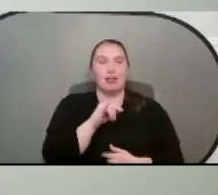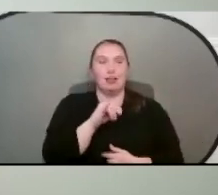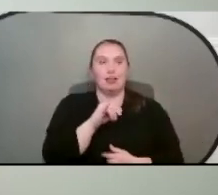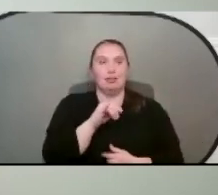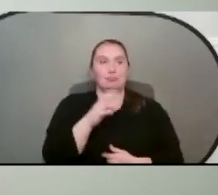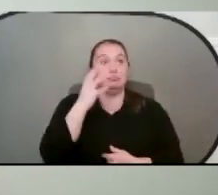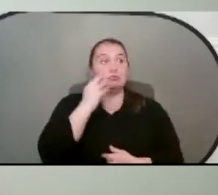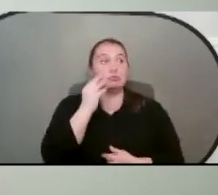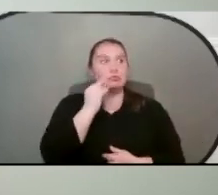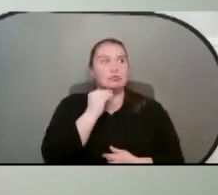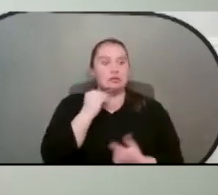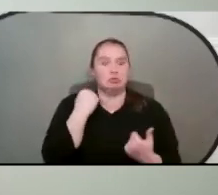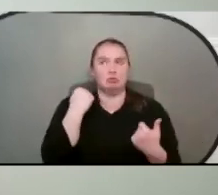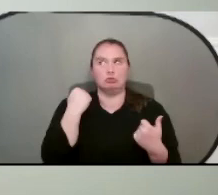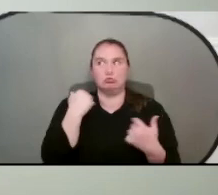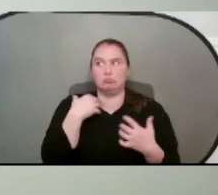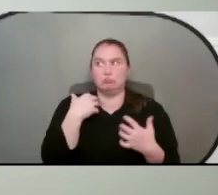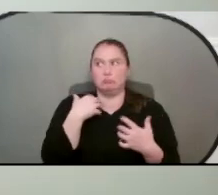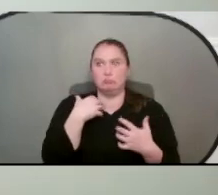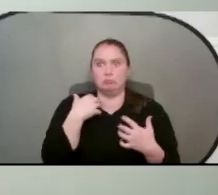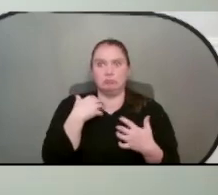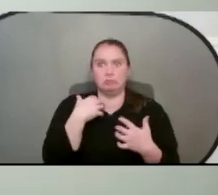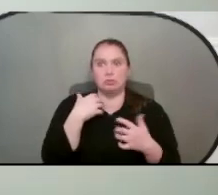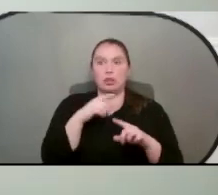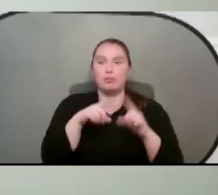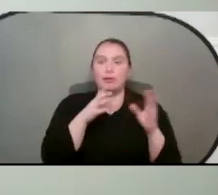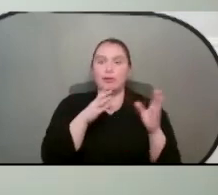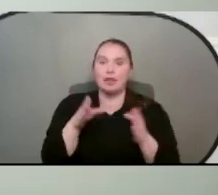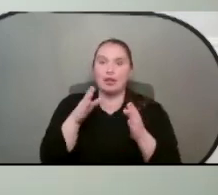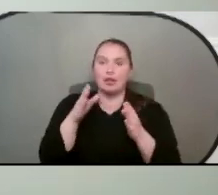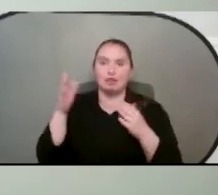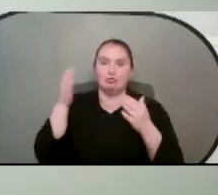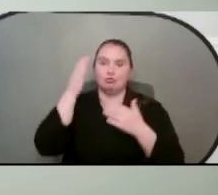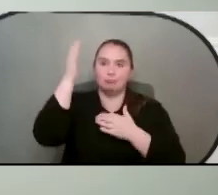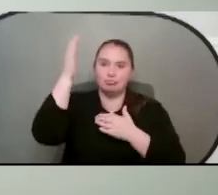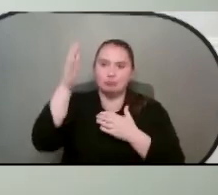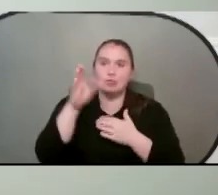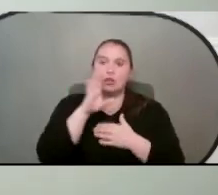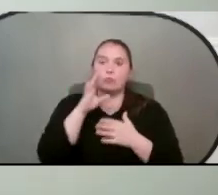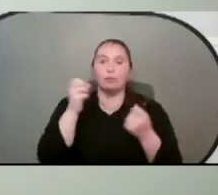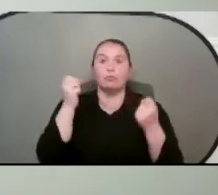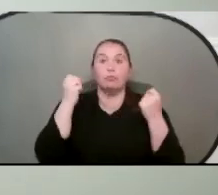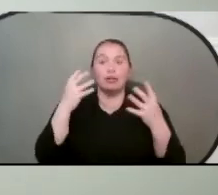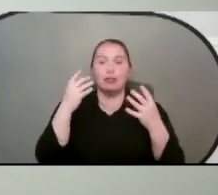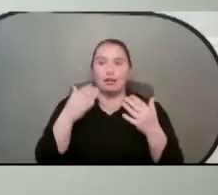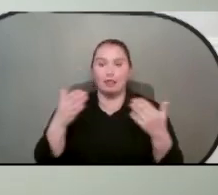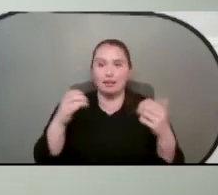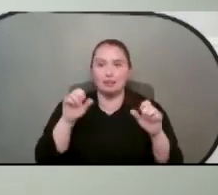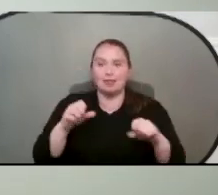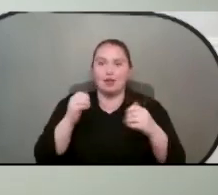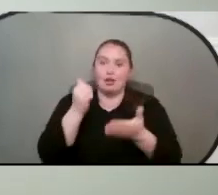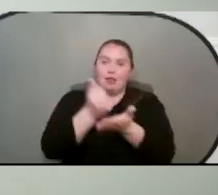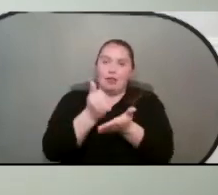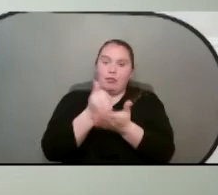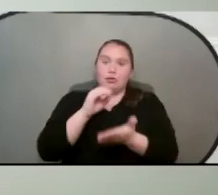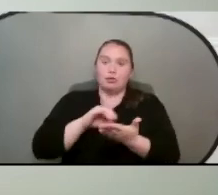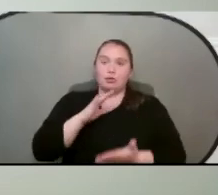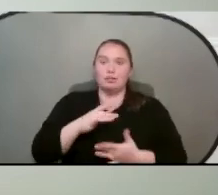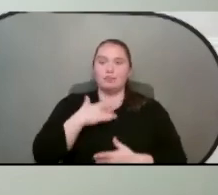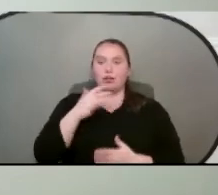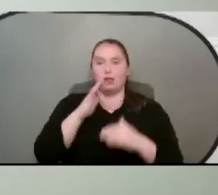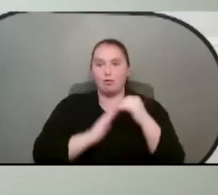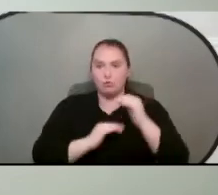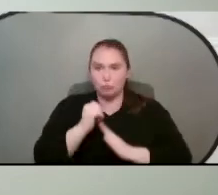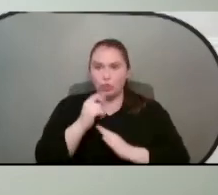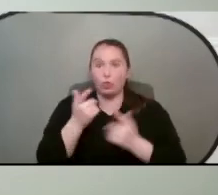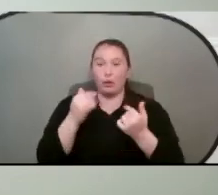but planning ahead, there are a lot of things that can be done to help students feel comfortable by the time they get there,